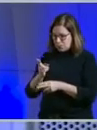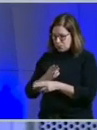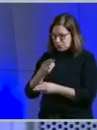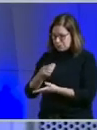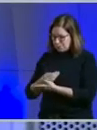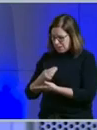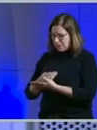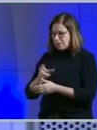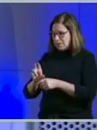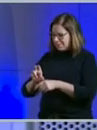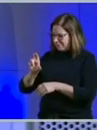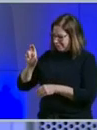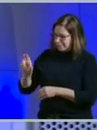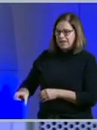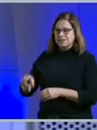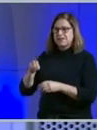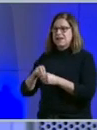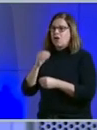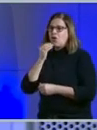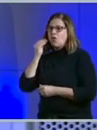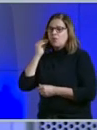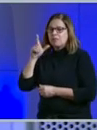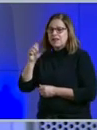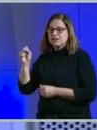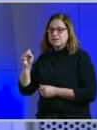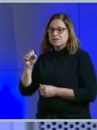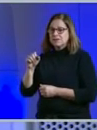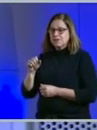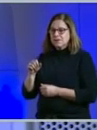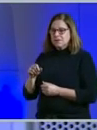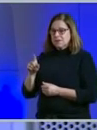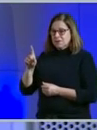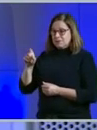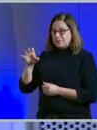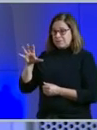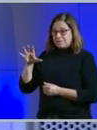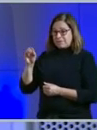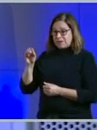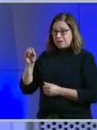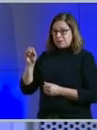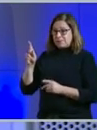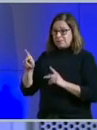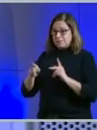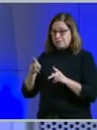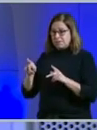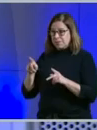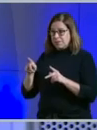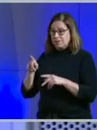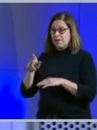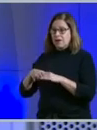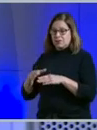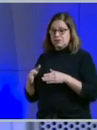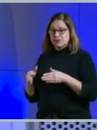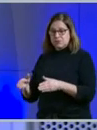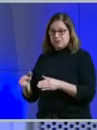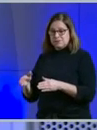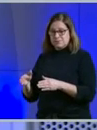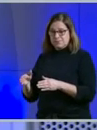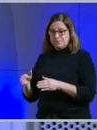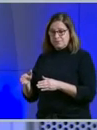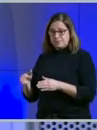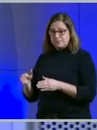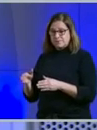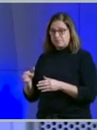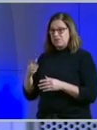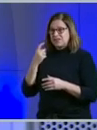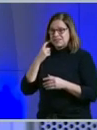downtown DC, there's about 150 people experiencing homelessness on the streets. And I said this on a radio interview last week, this